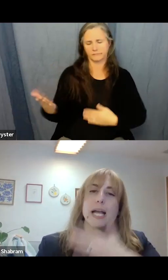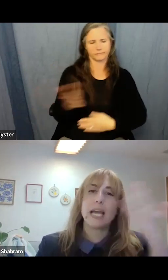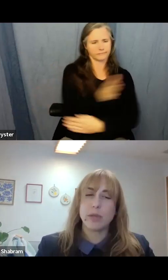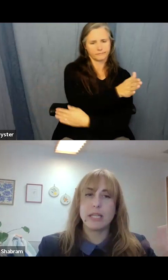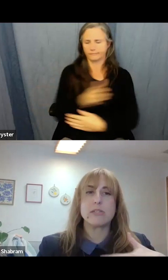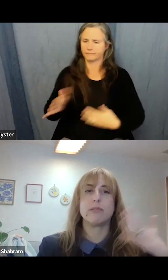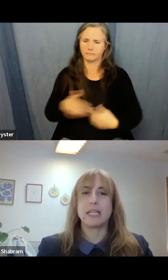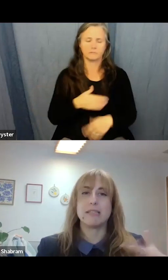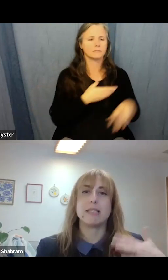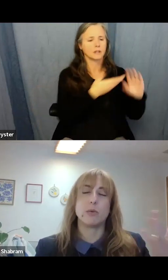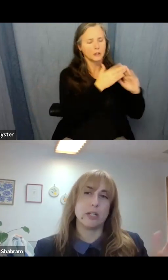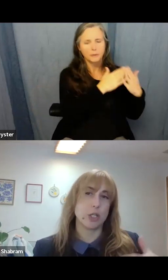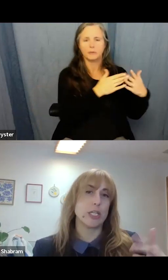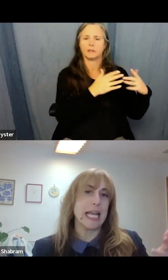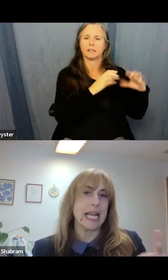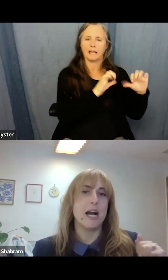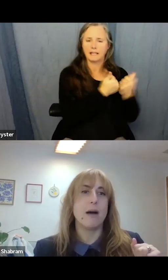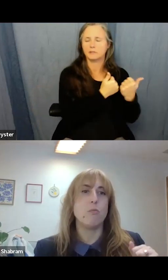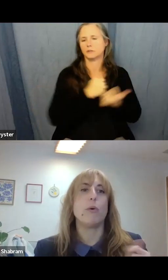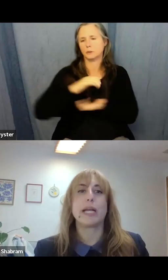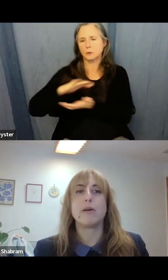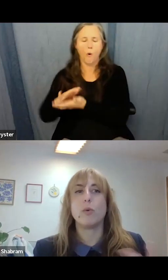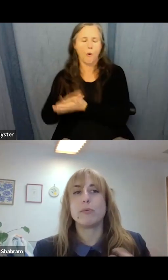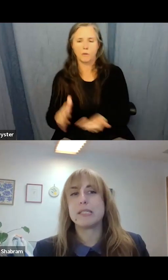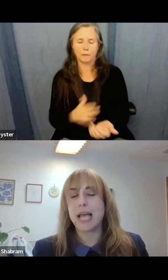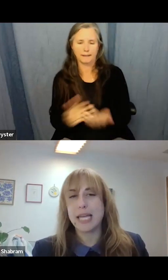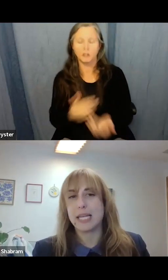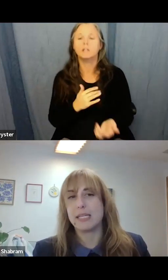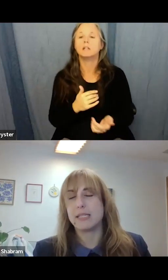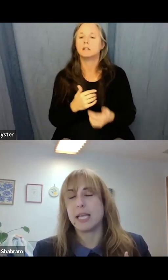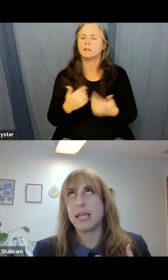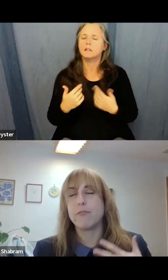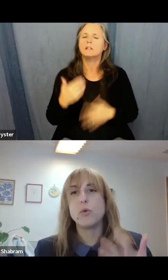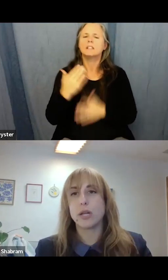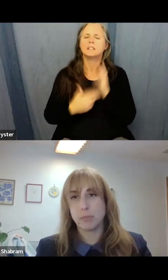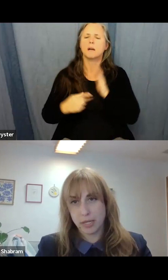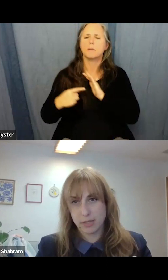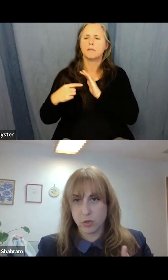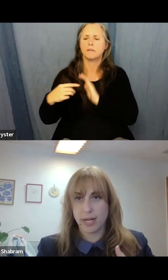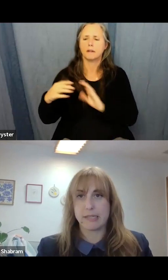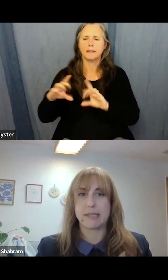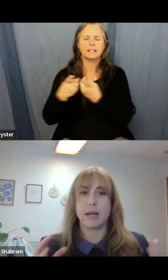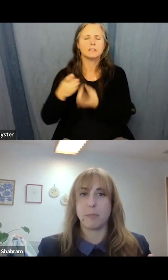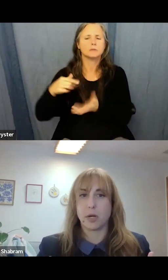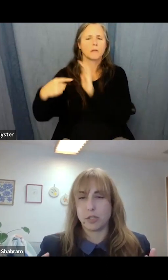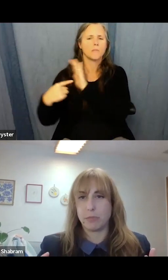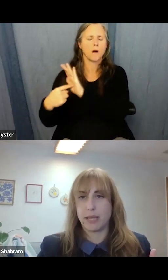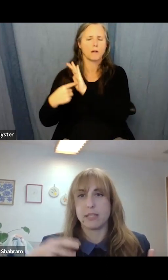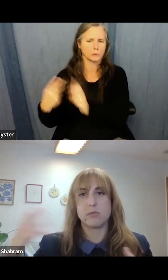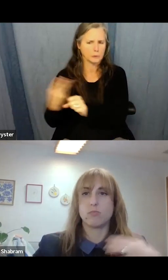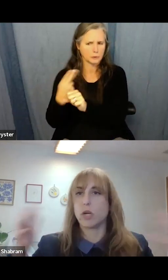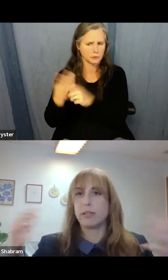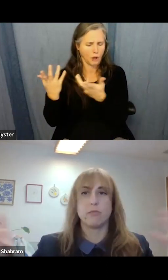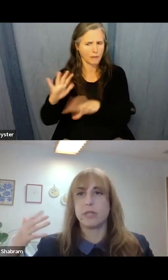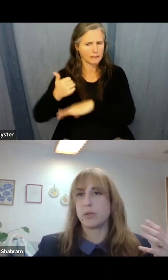So again, with the like sort of lessons that we are learning, what I would say is, if you are in the process of trying to set up a partnership like